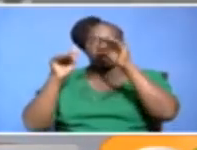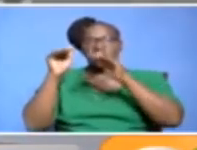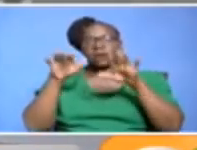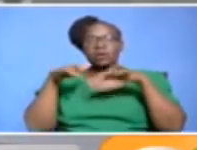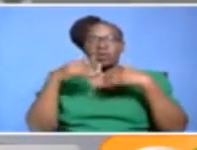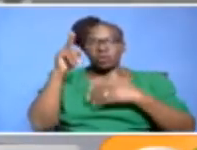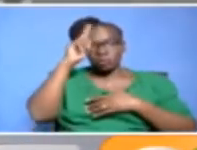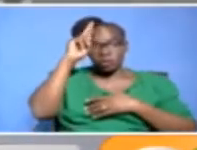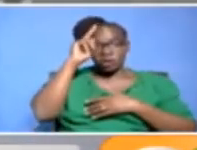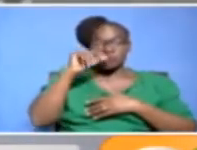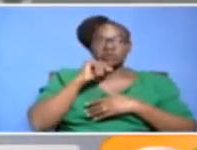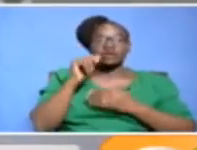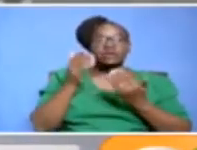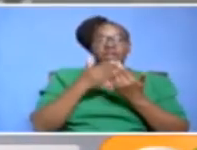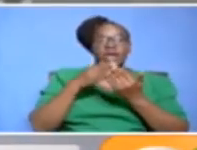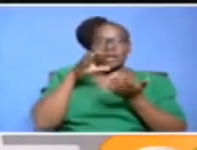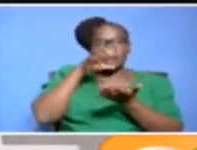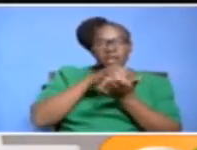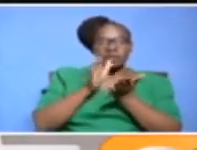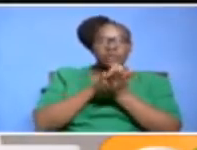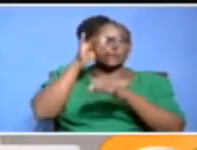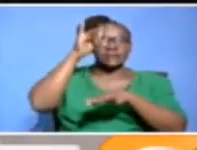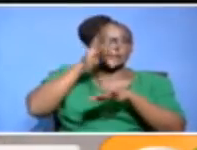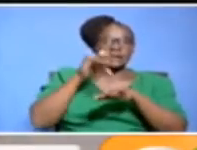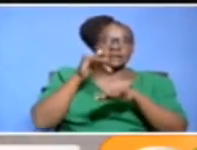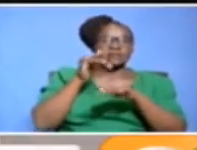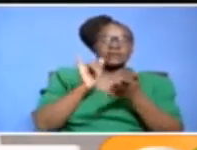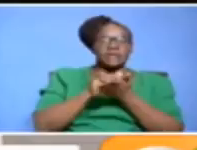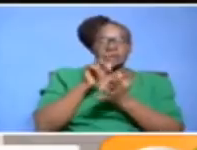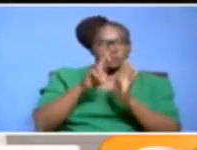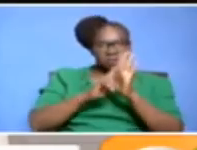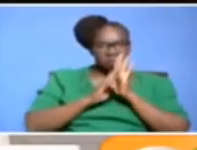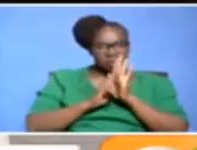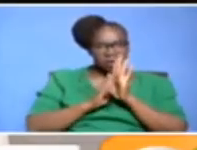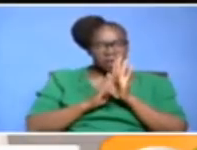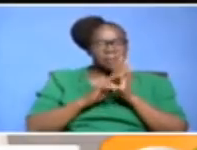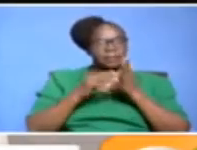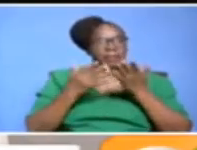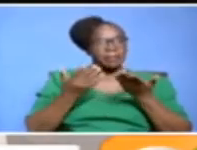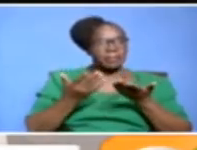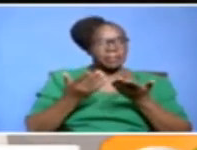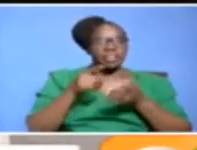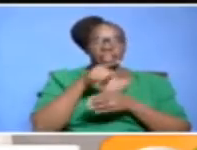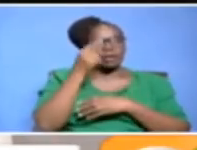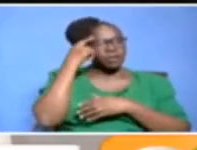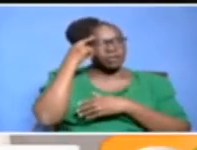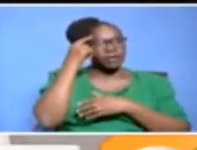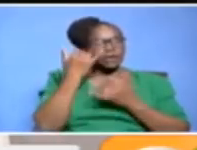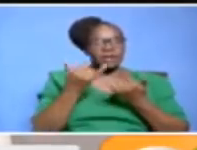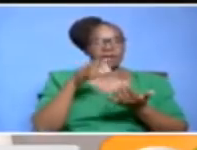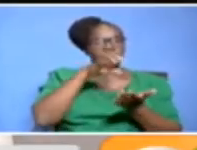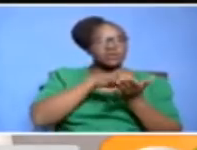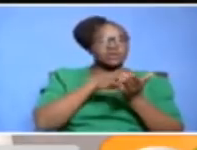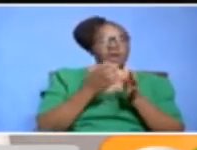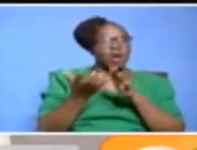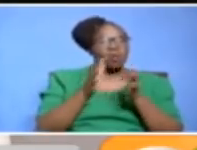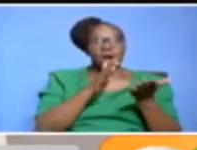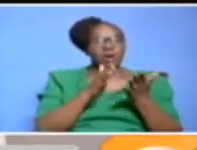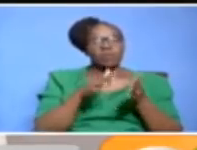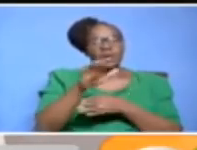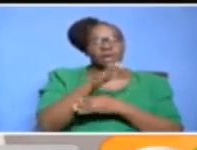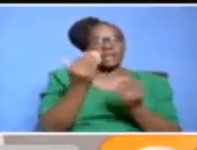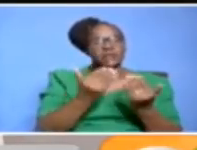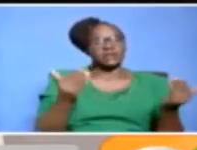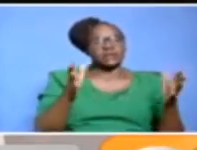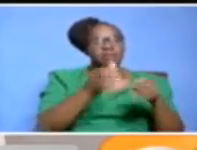not dealing with such cases with the sensitivity that is required. What would you say is the current state in terms of child arrests? How are they